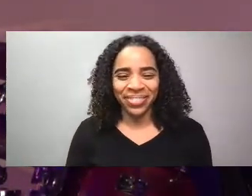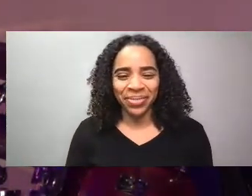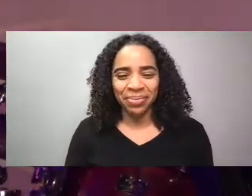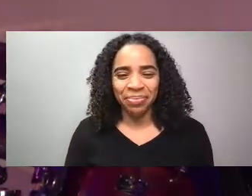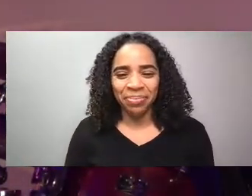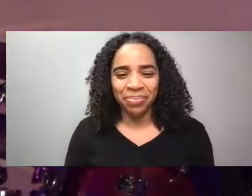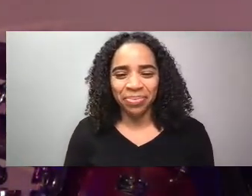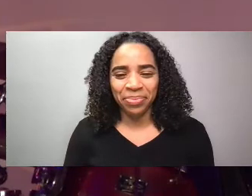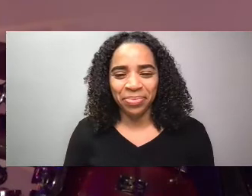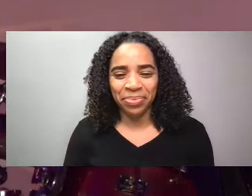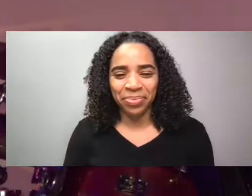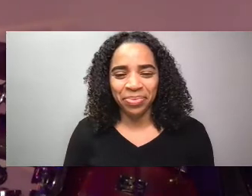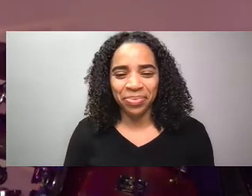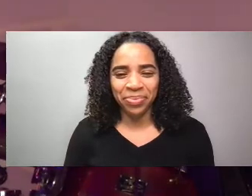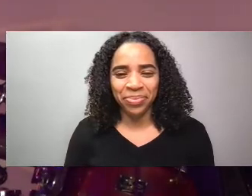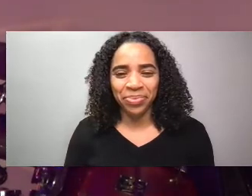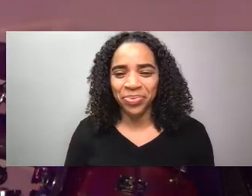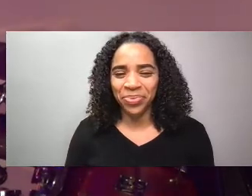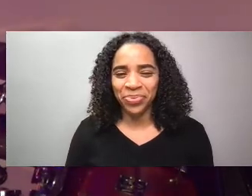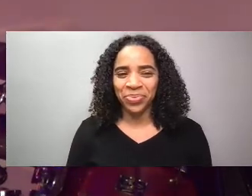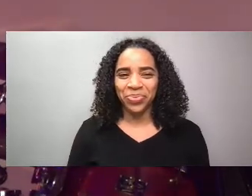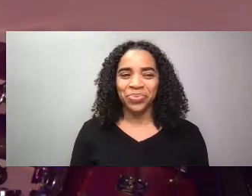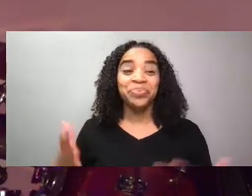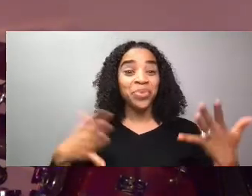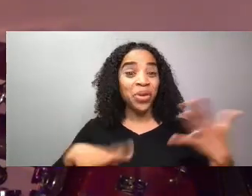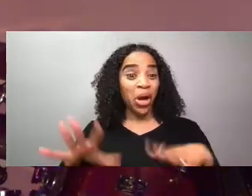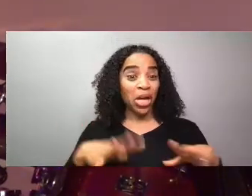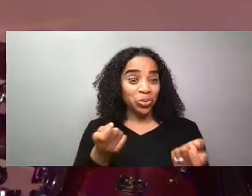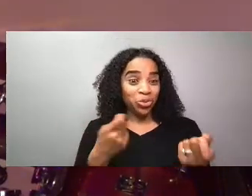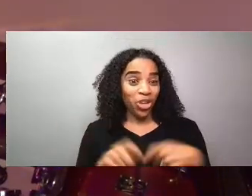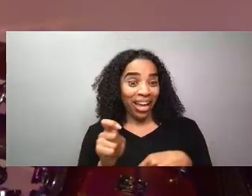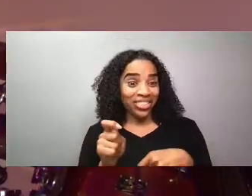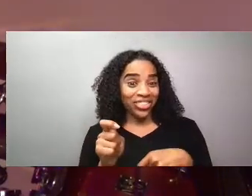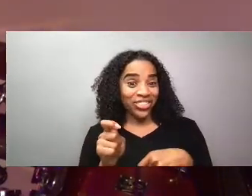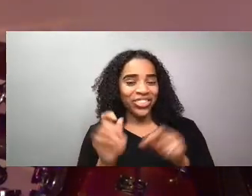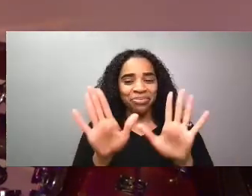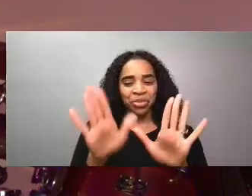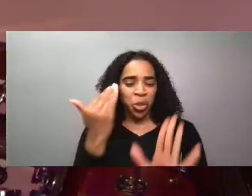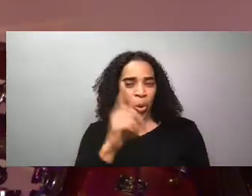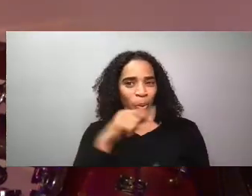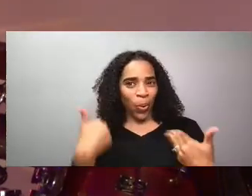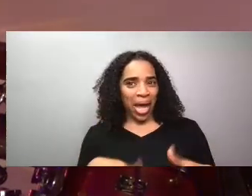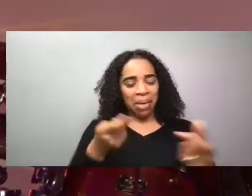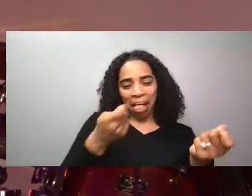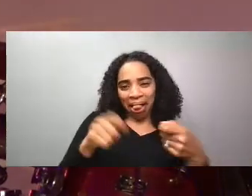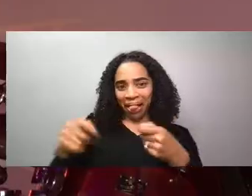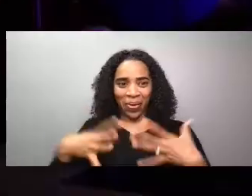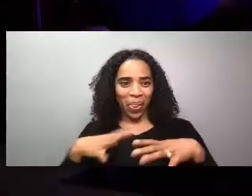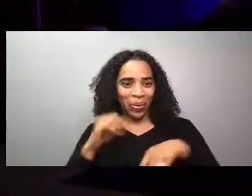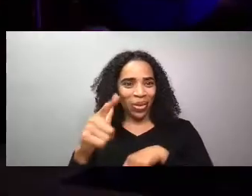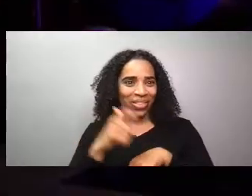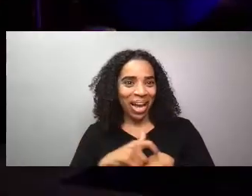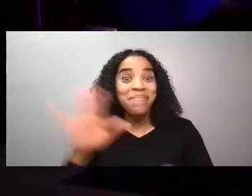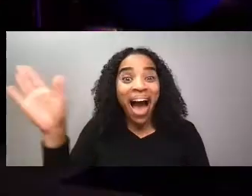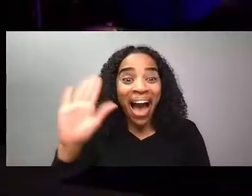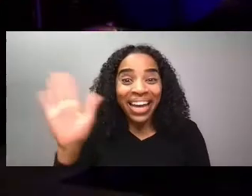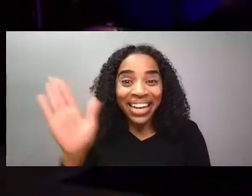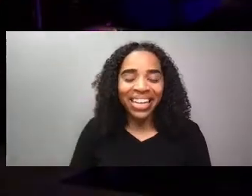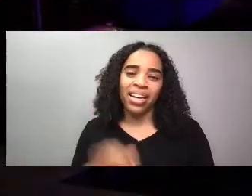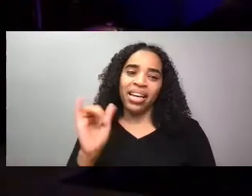Costume change, costume change. Have you met me? Have you met me? Hi. That song was